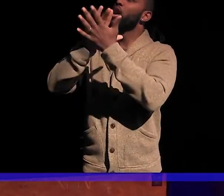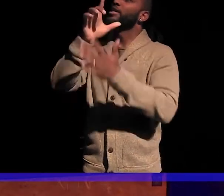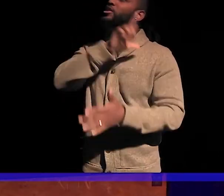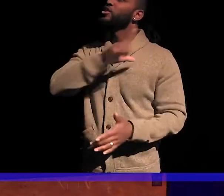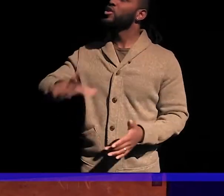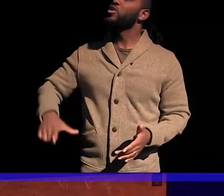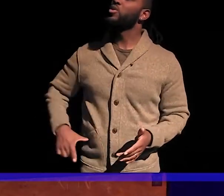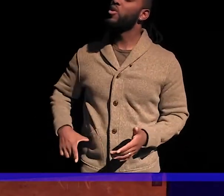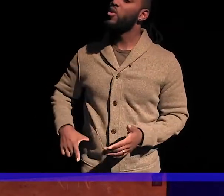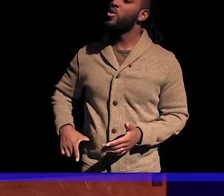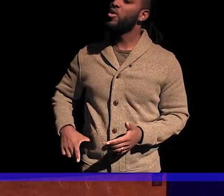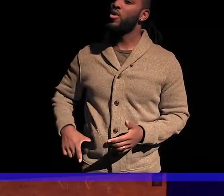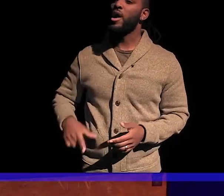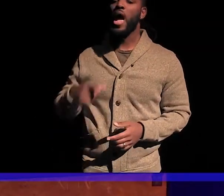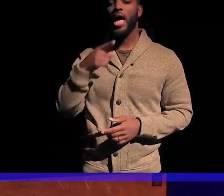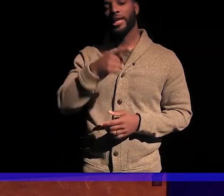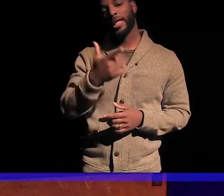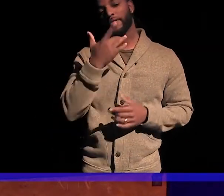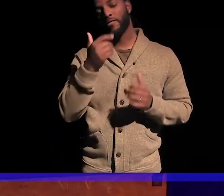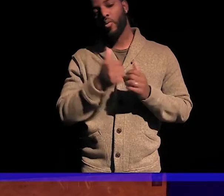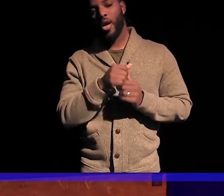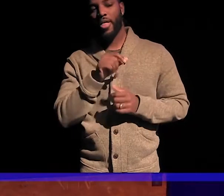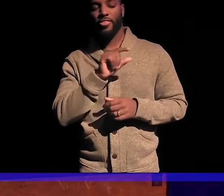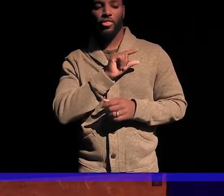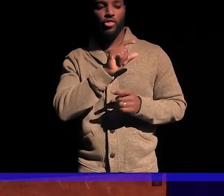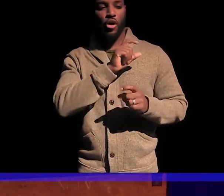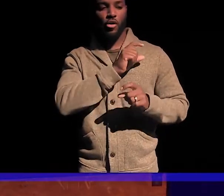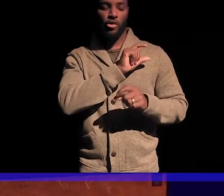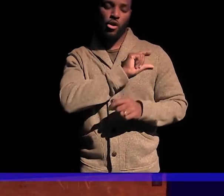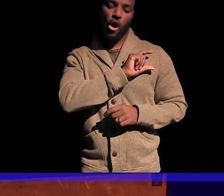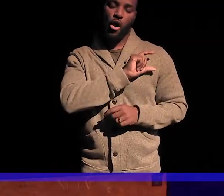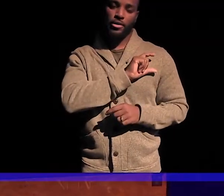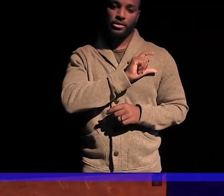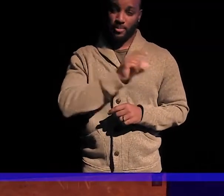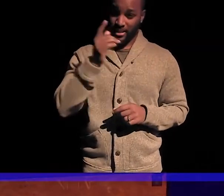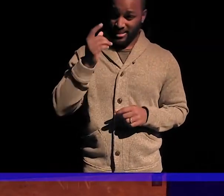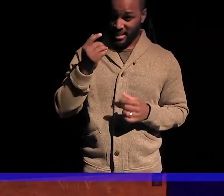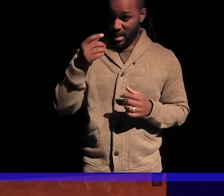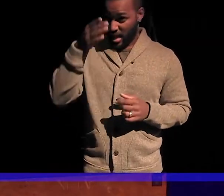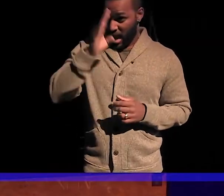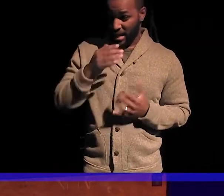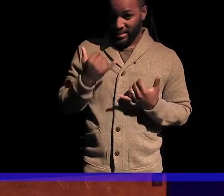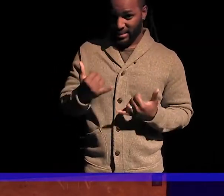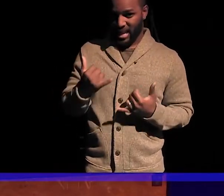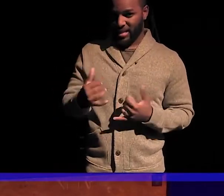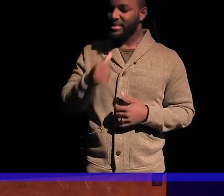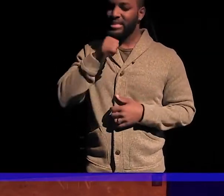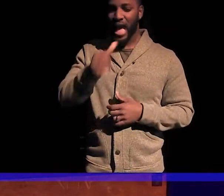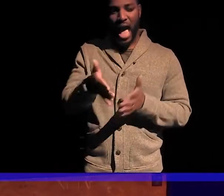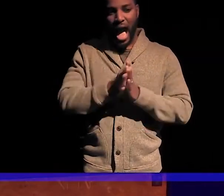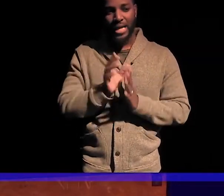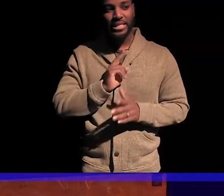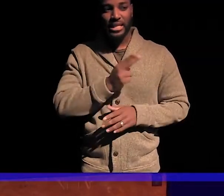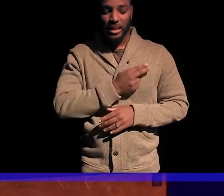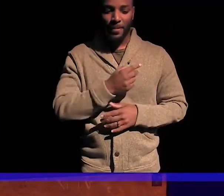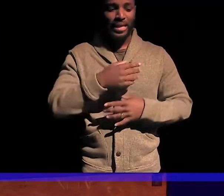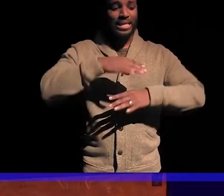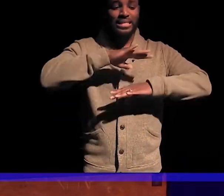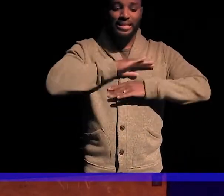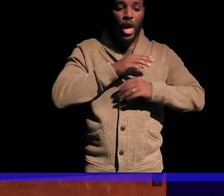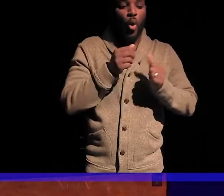that he had favor with the guards because of it. God today is not asking us to be content with